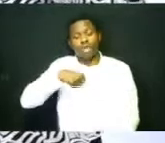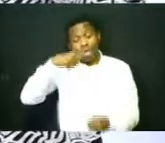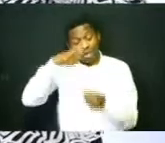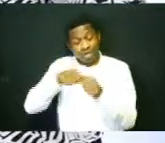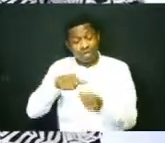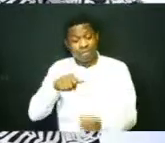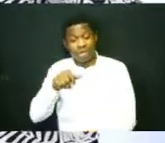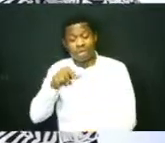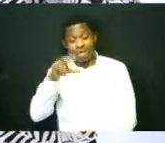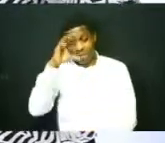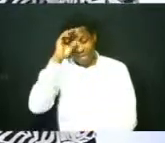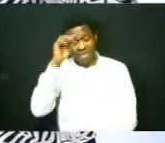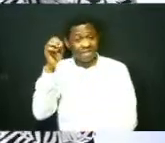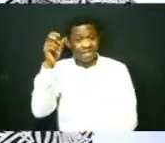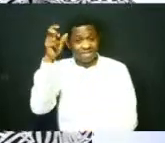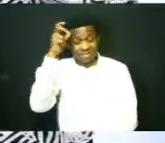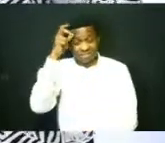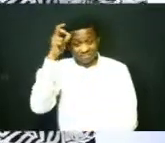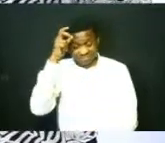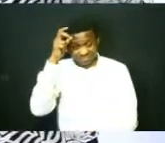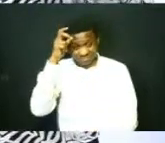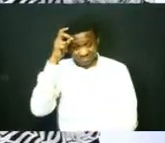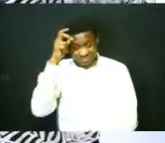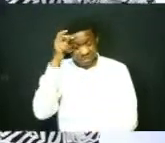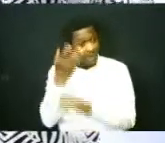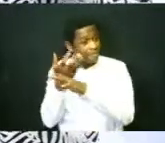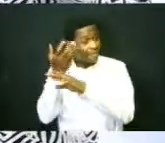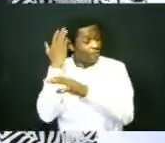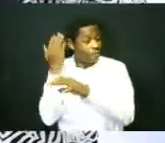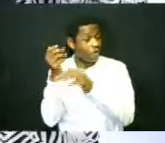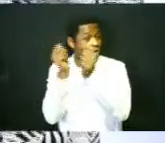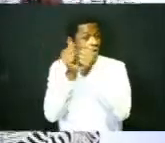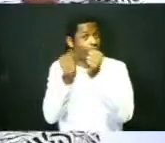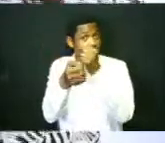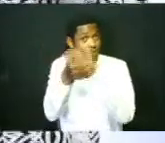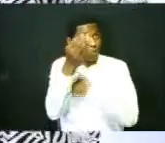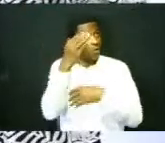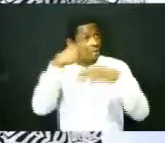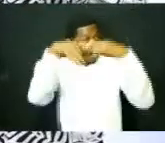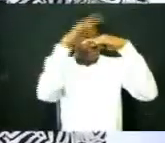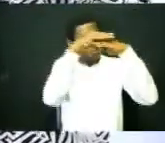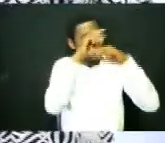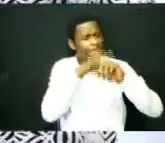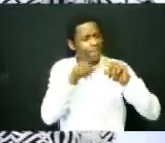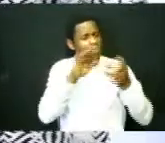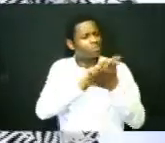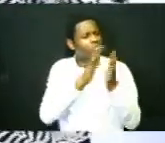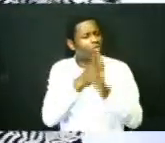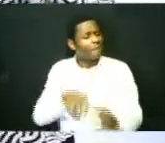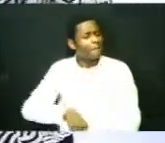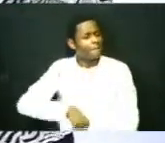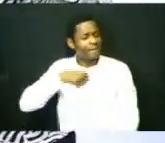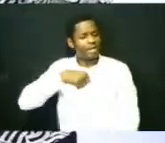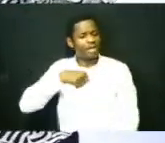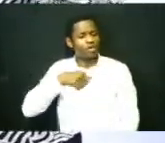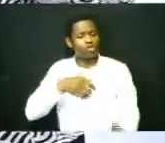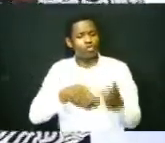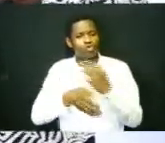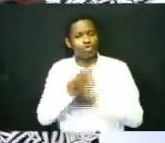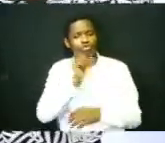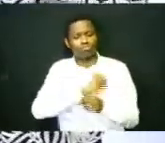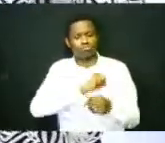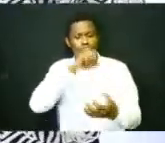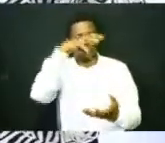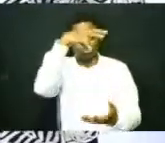place because of pride. Nanso, sad dibia, I cry, you know, if you're in that, God doesn't favor people who